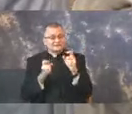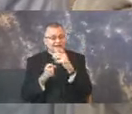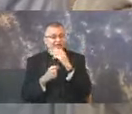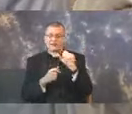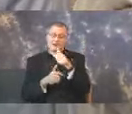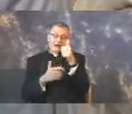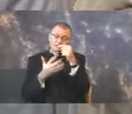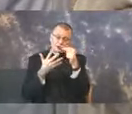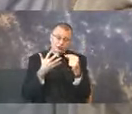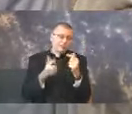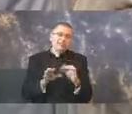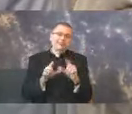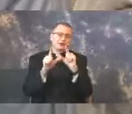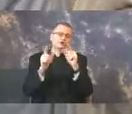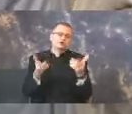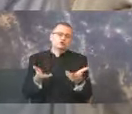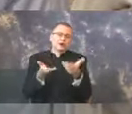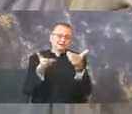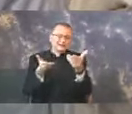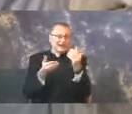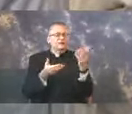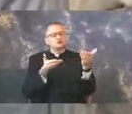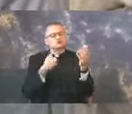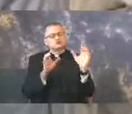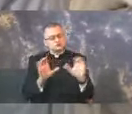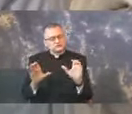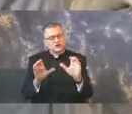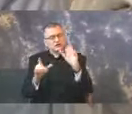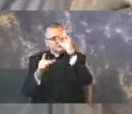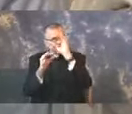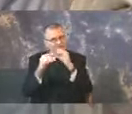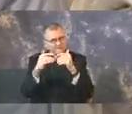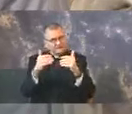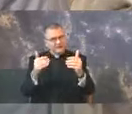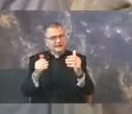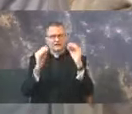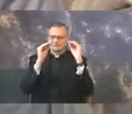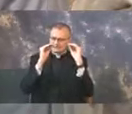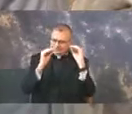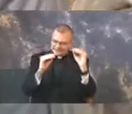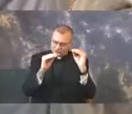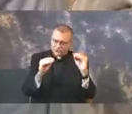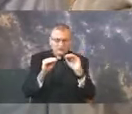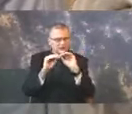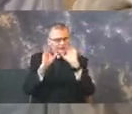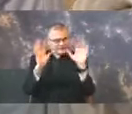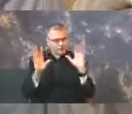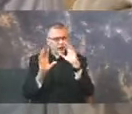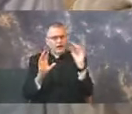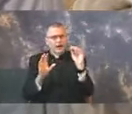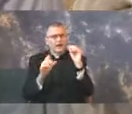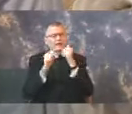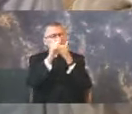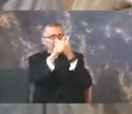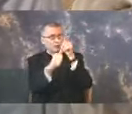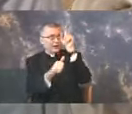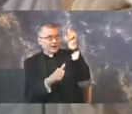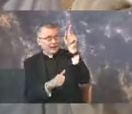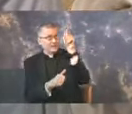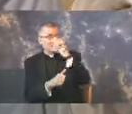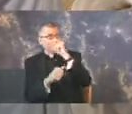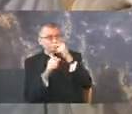liturgical rites, and to discharge faithfully the sacred office of teaching, following Christ the head and shepherd,